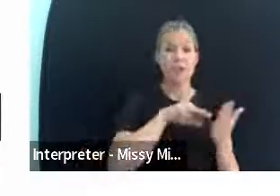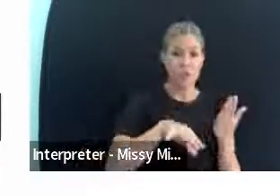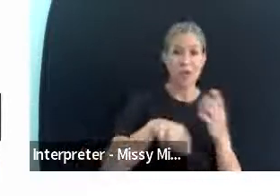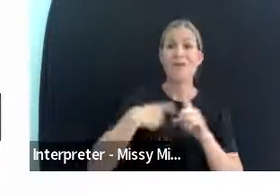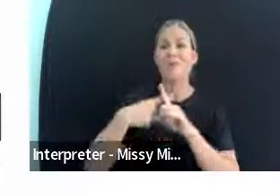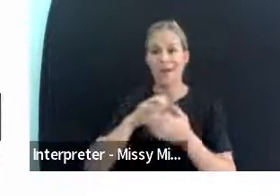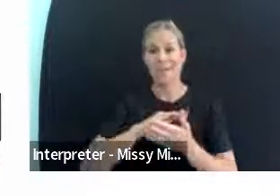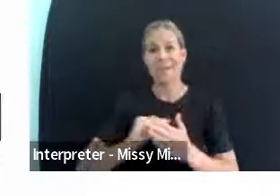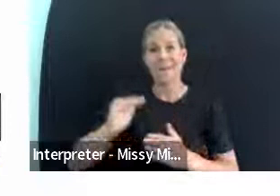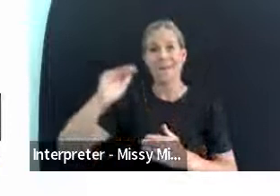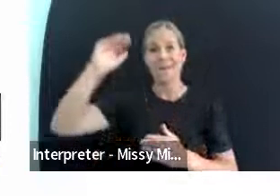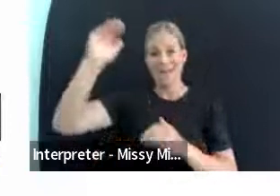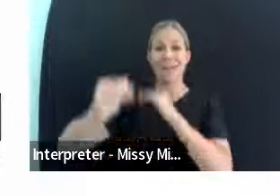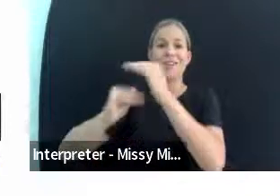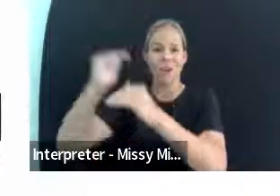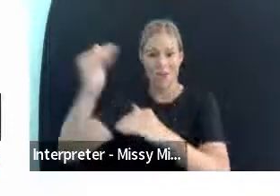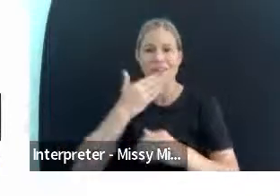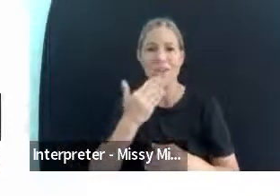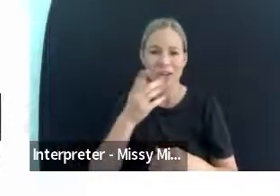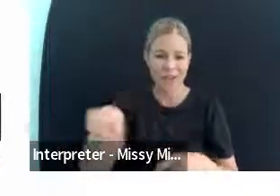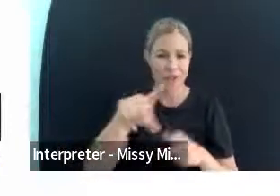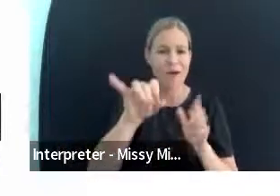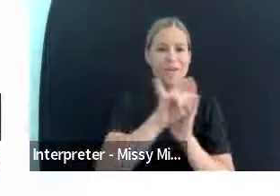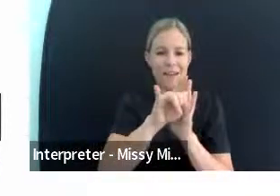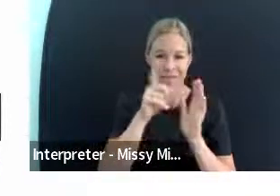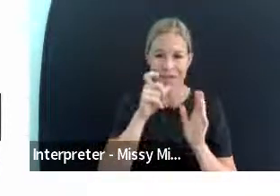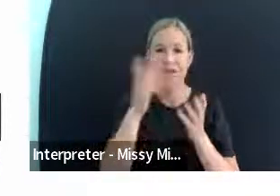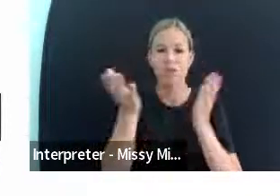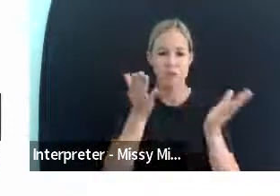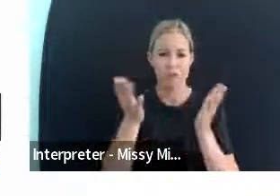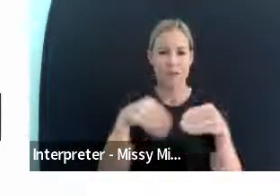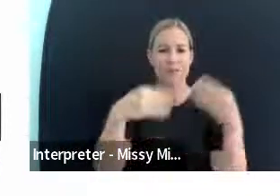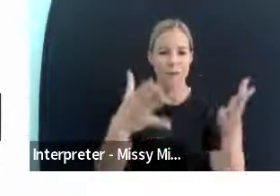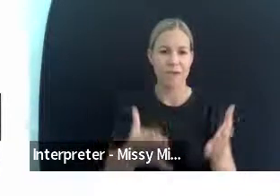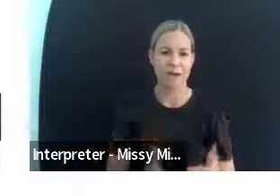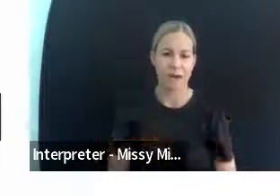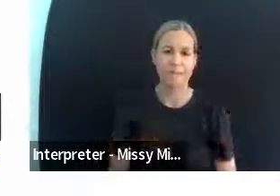lot of you all are identifying who your WIPA service provider is.